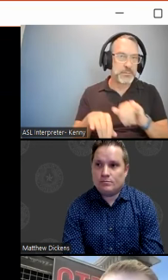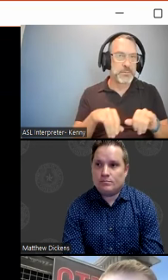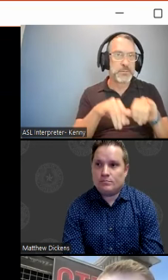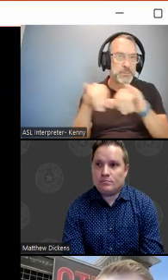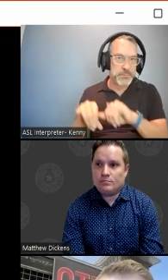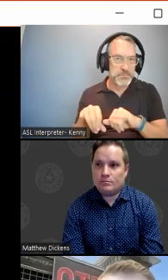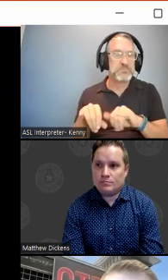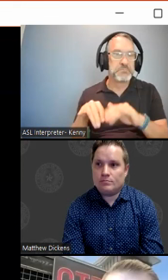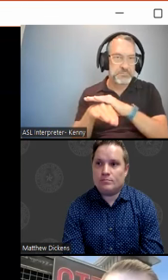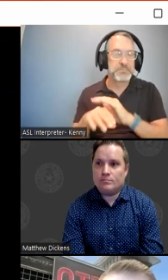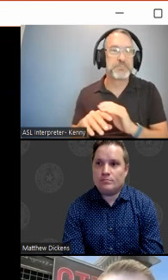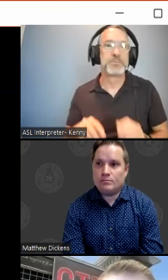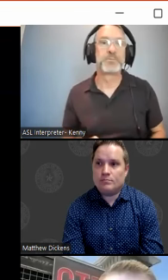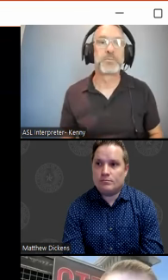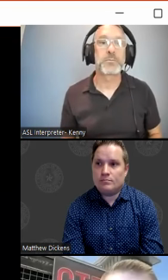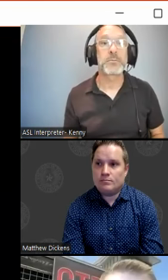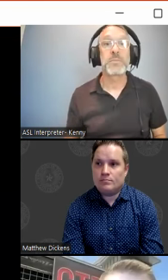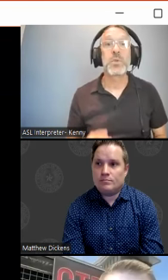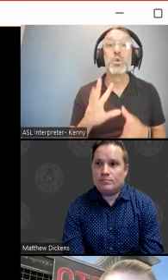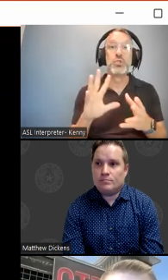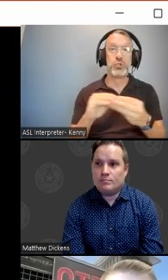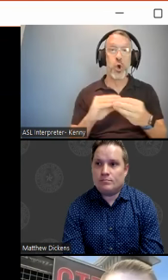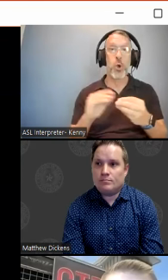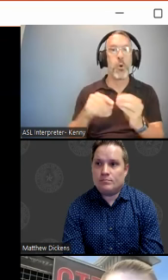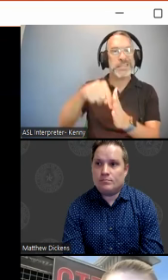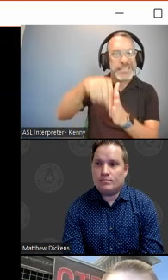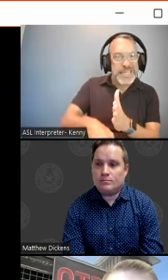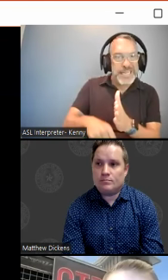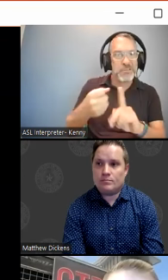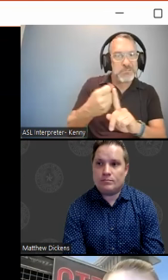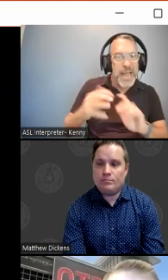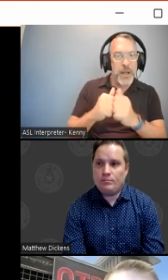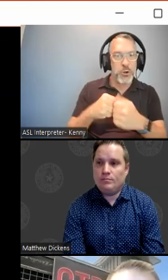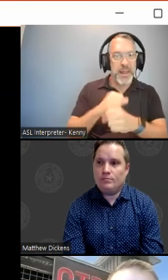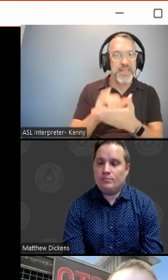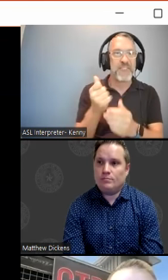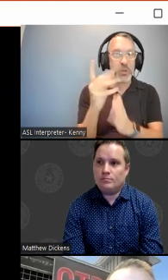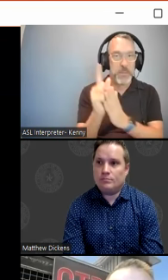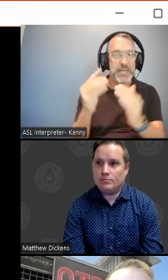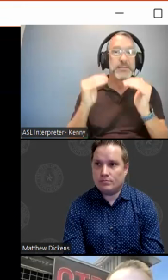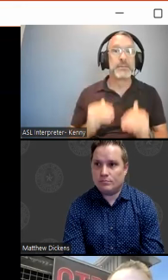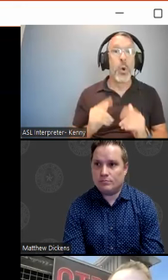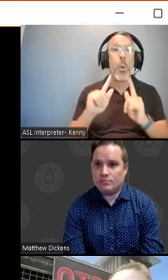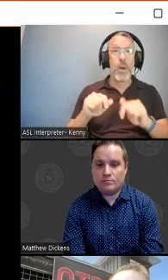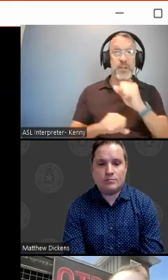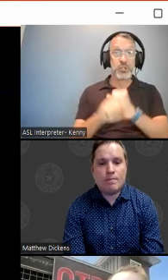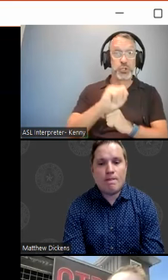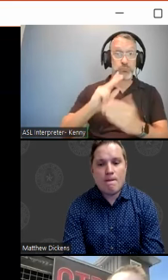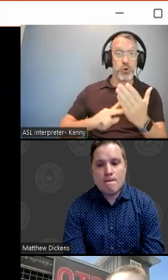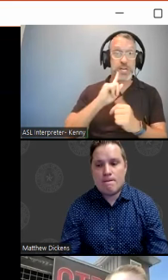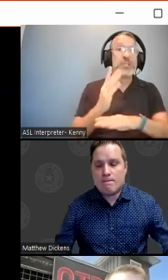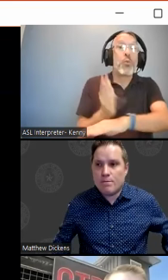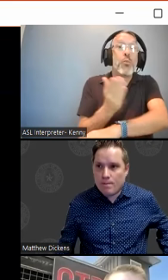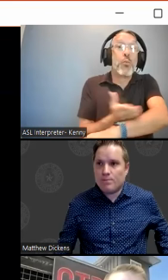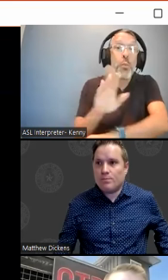requirements. And we'll talk about those details on how to make that in a few minutes. However, when the construction project is a